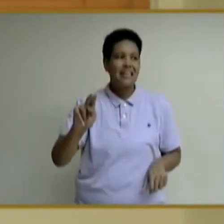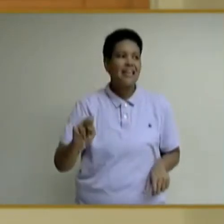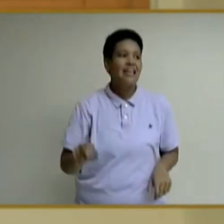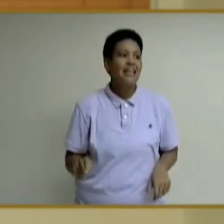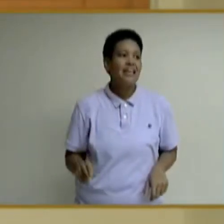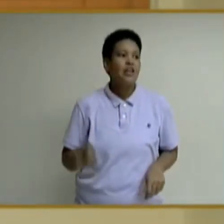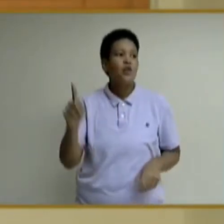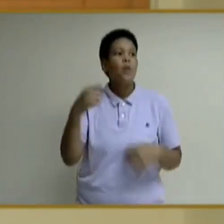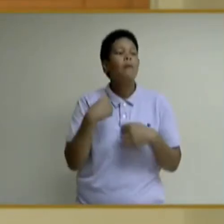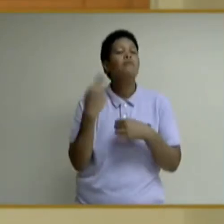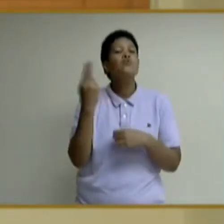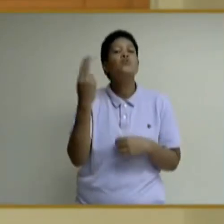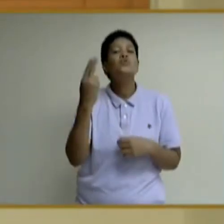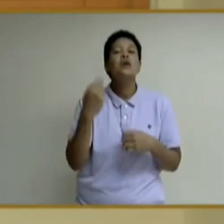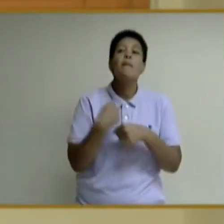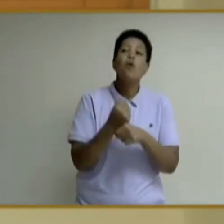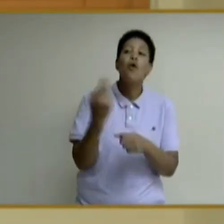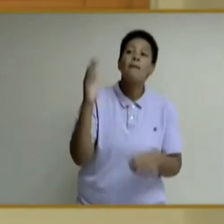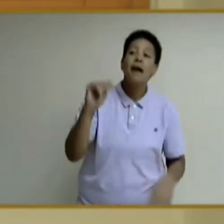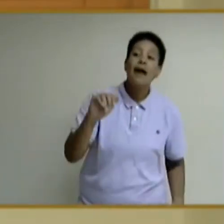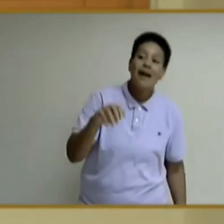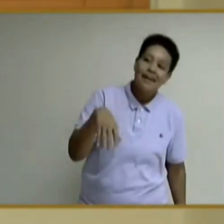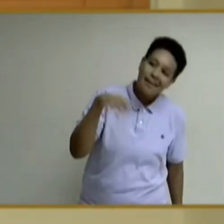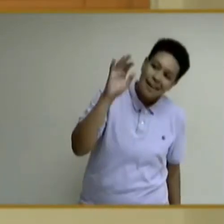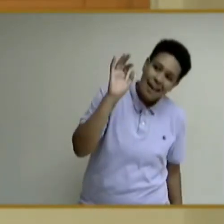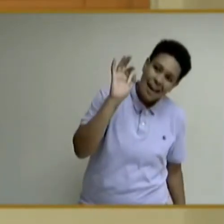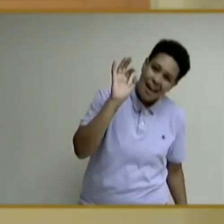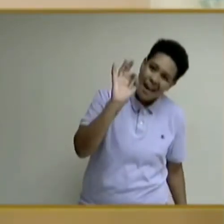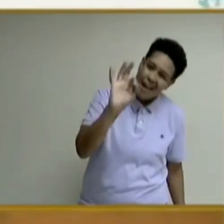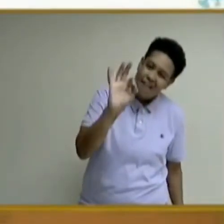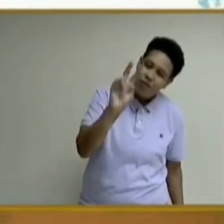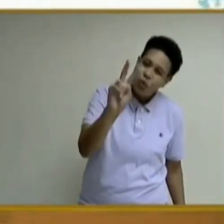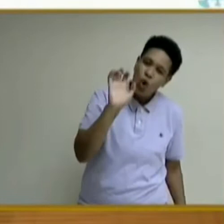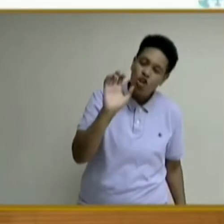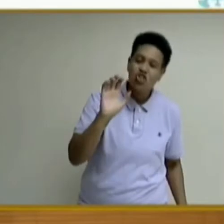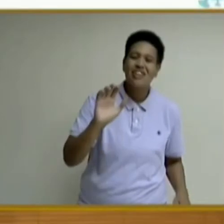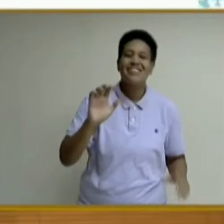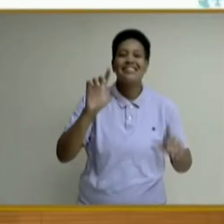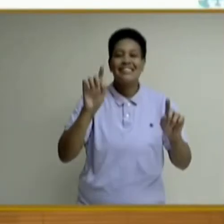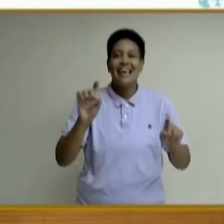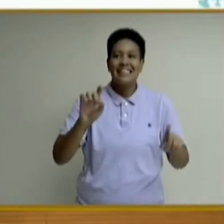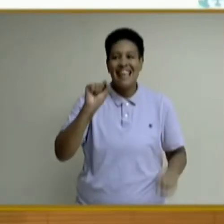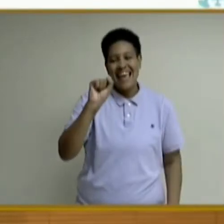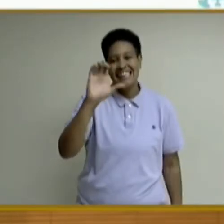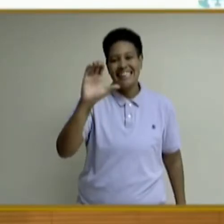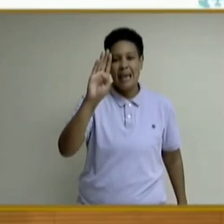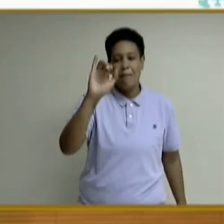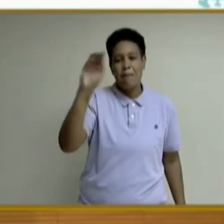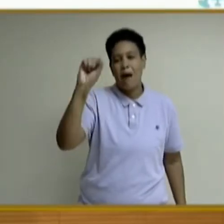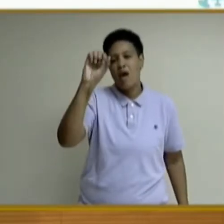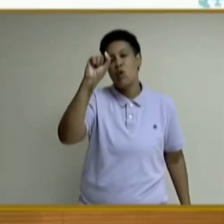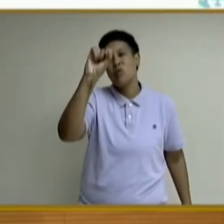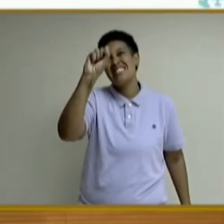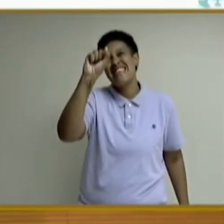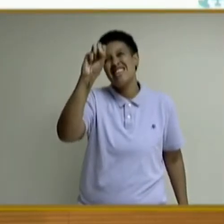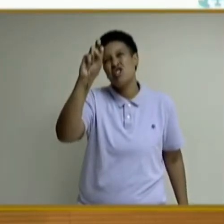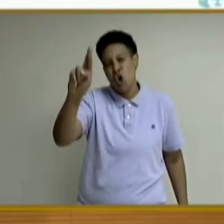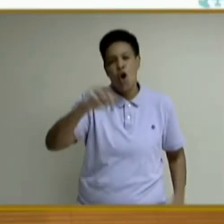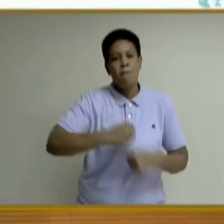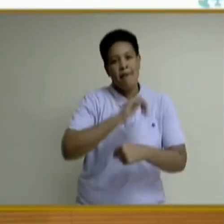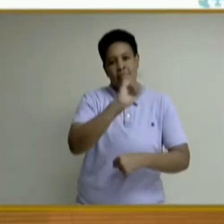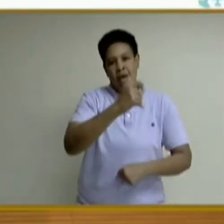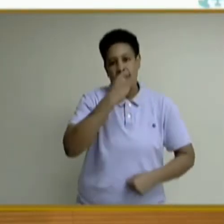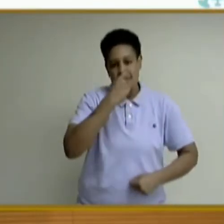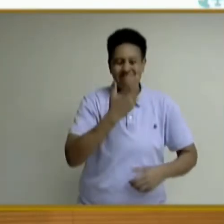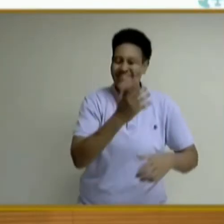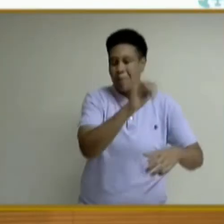SD Biosensor, the F200 test. Next slide. I just want to say, I know a lot